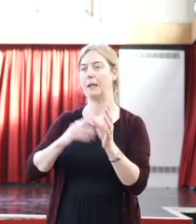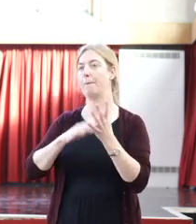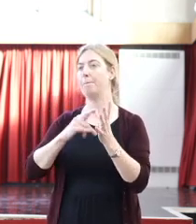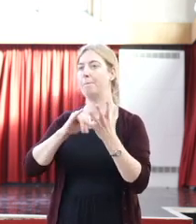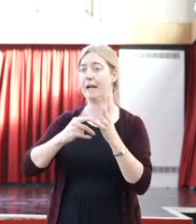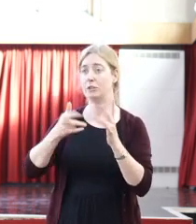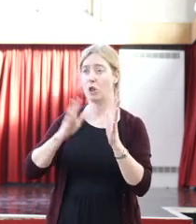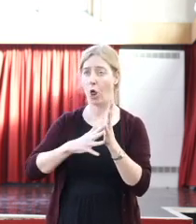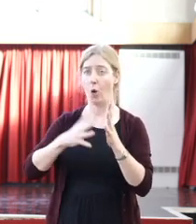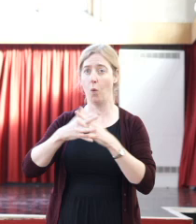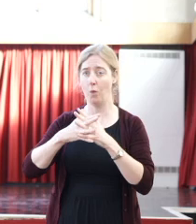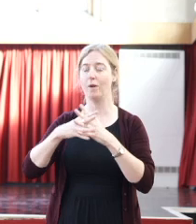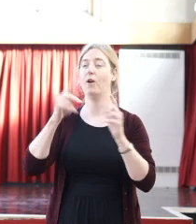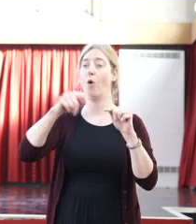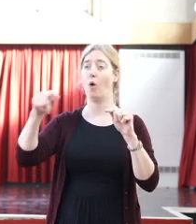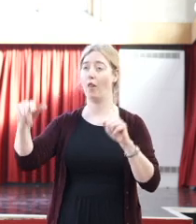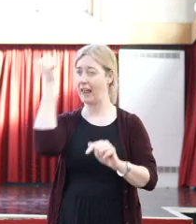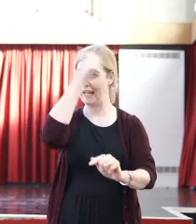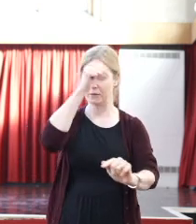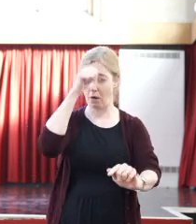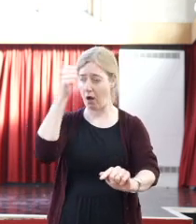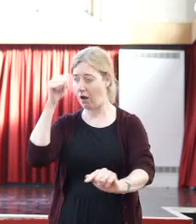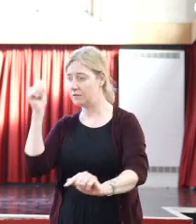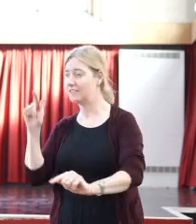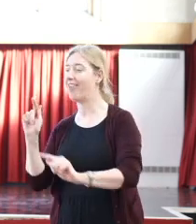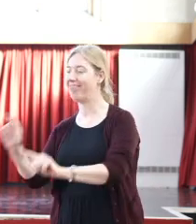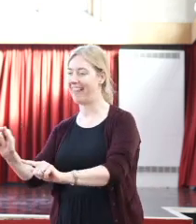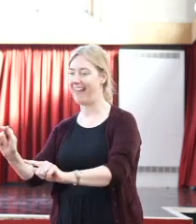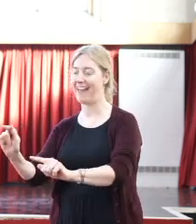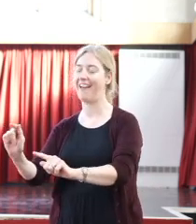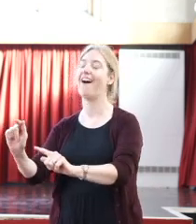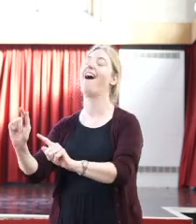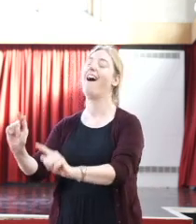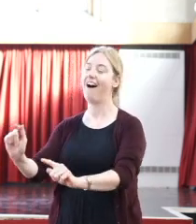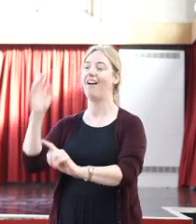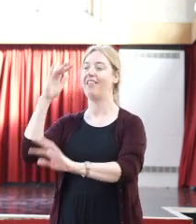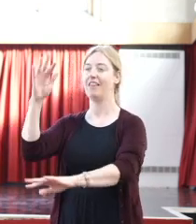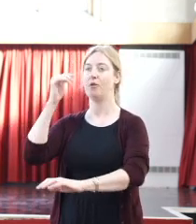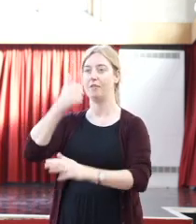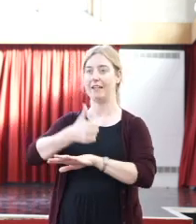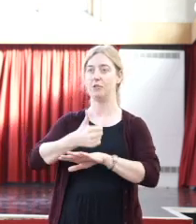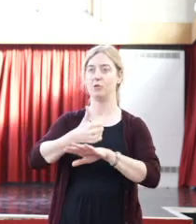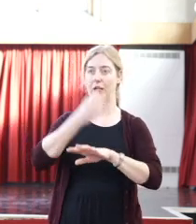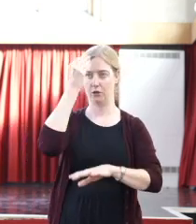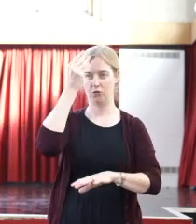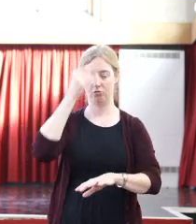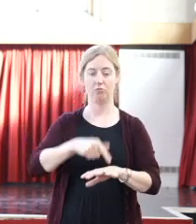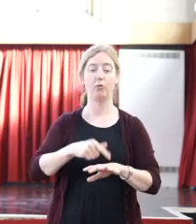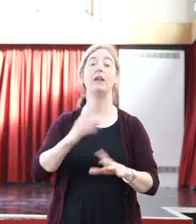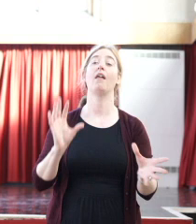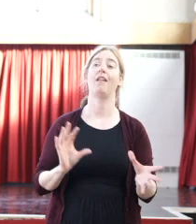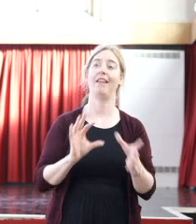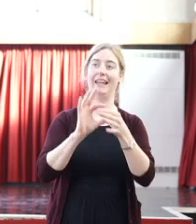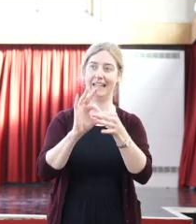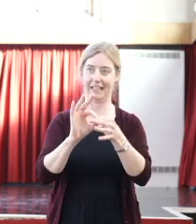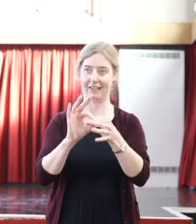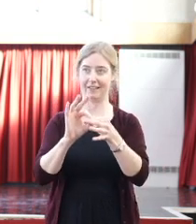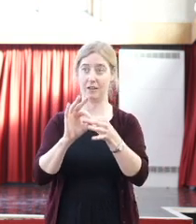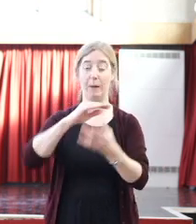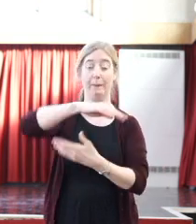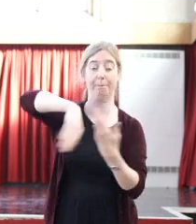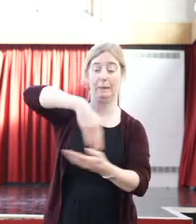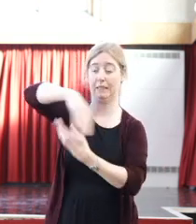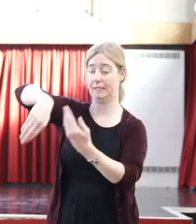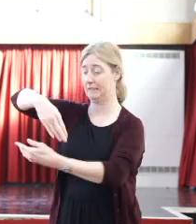fundamental approaches to education and practice. None of this is revolutionary, but combining it in